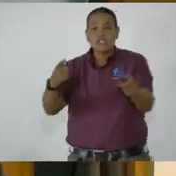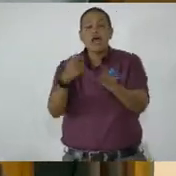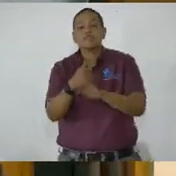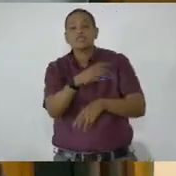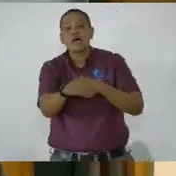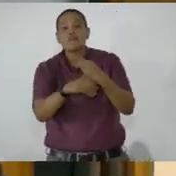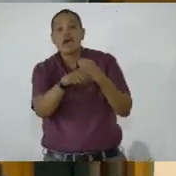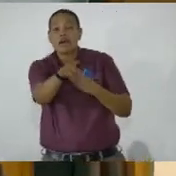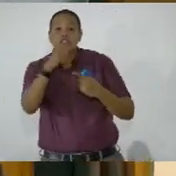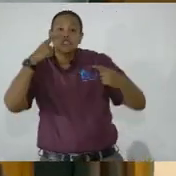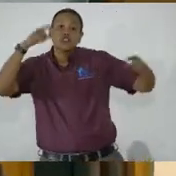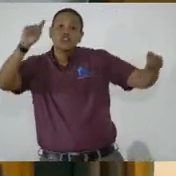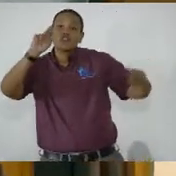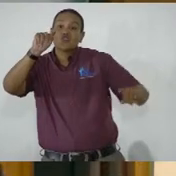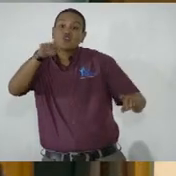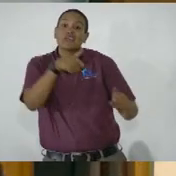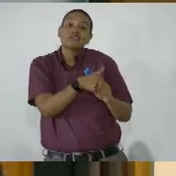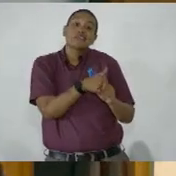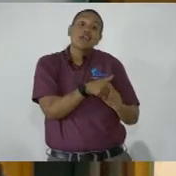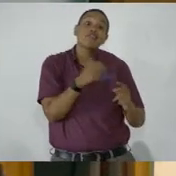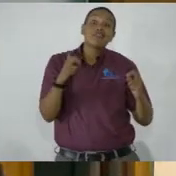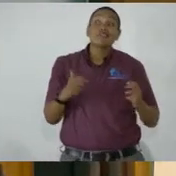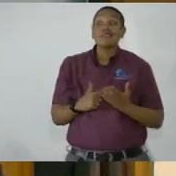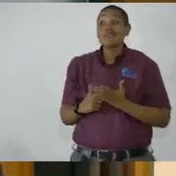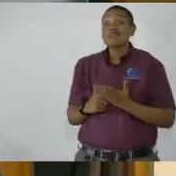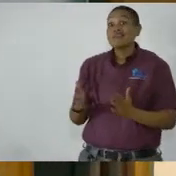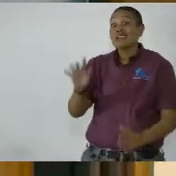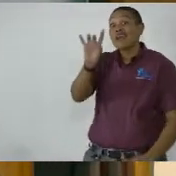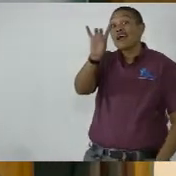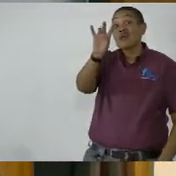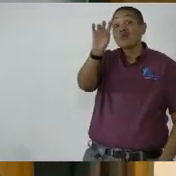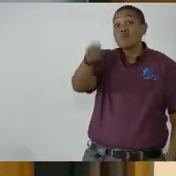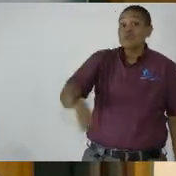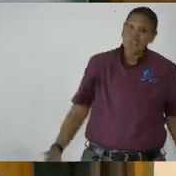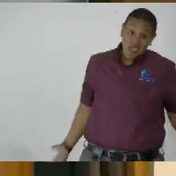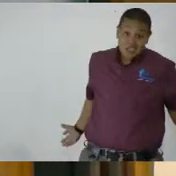the success rate of mediation was 82%.